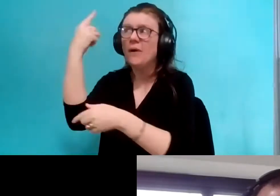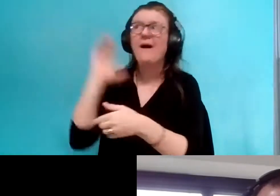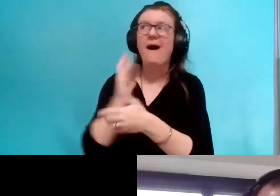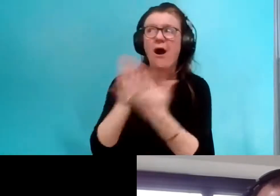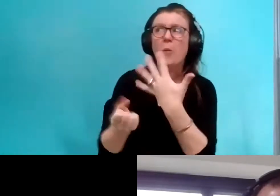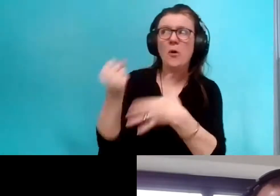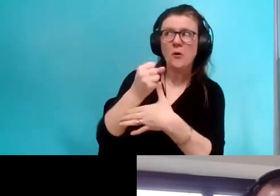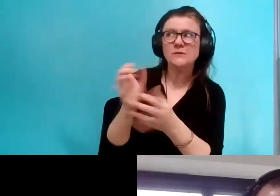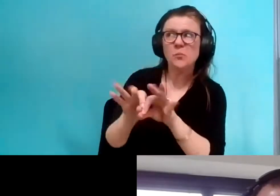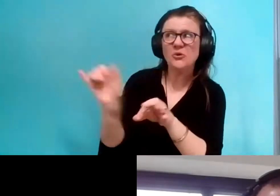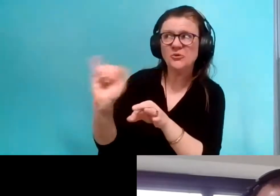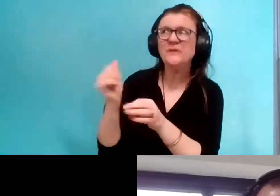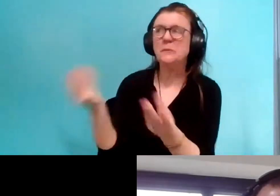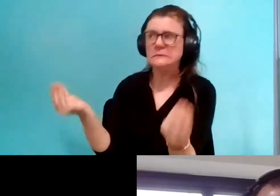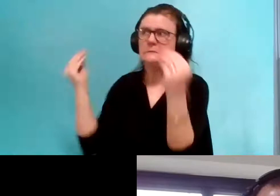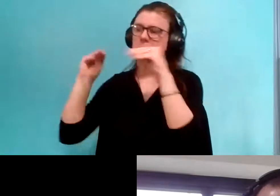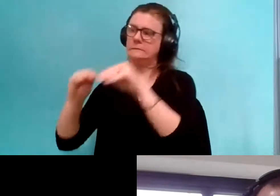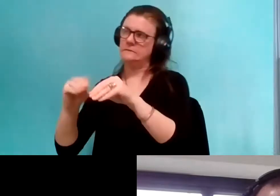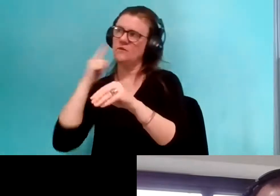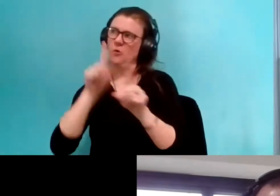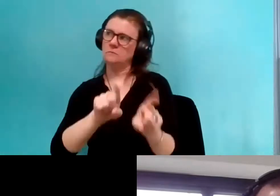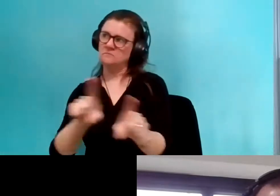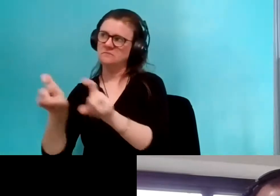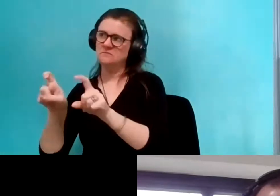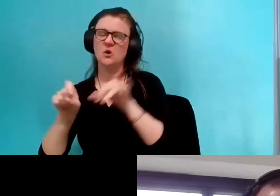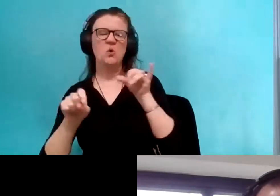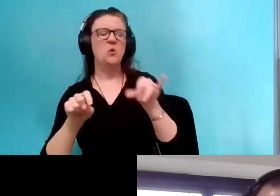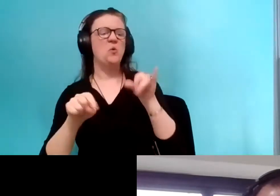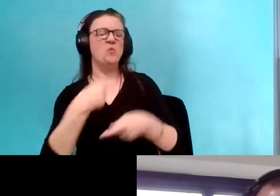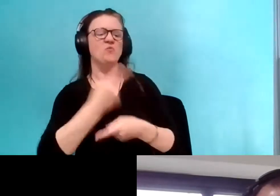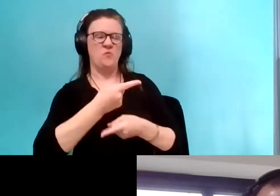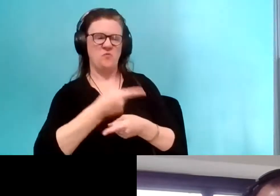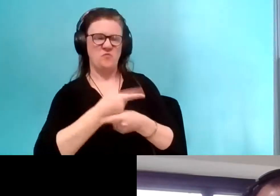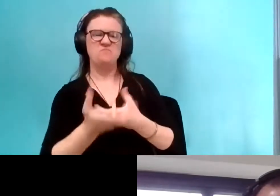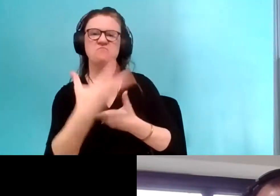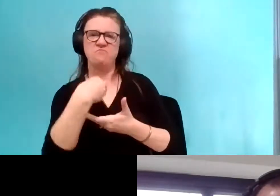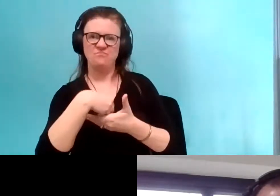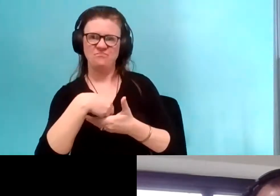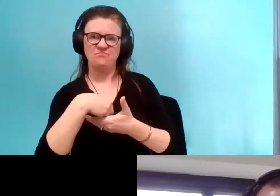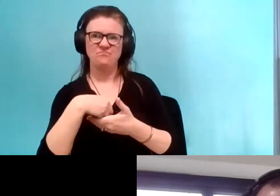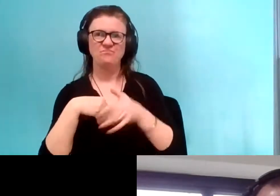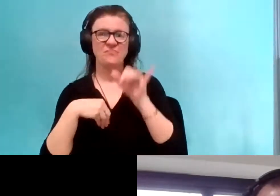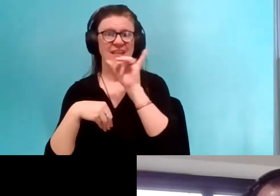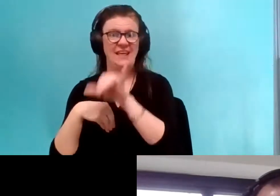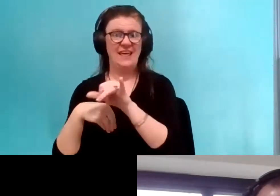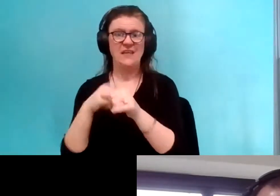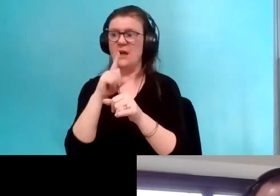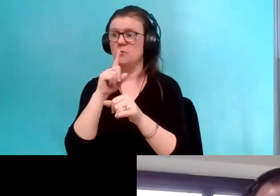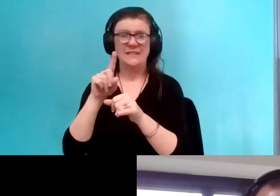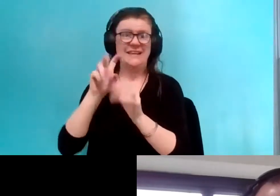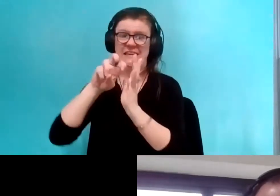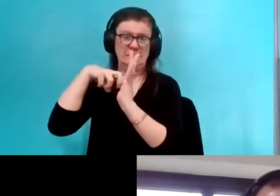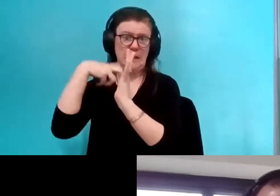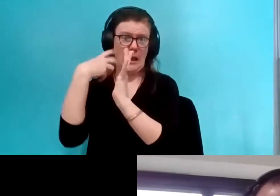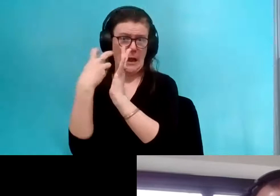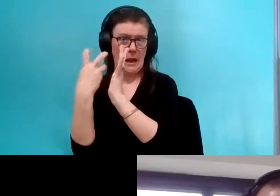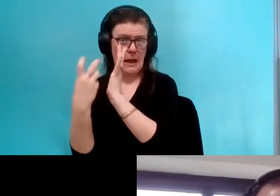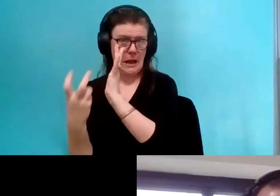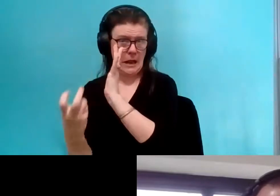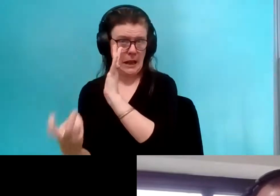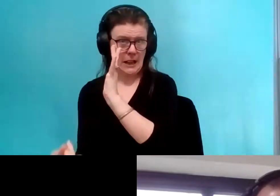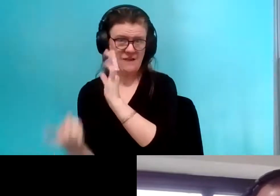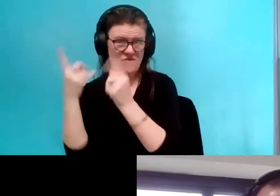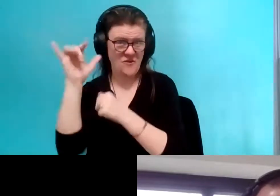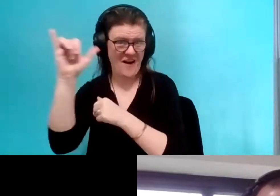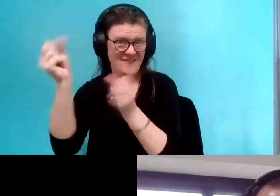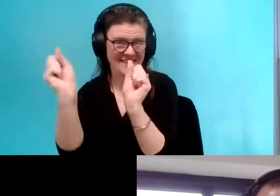to produce, because disaggregation per se can be a bottomless pit, if you will, where you